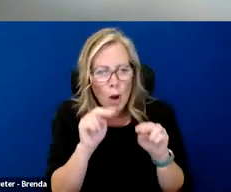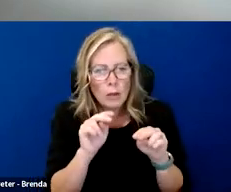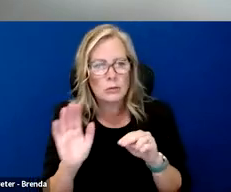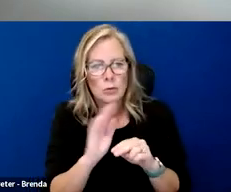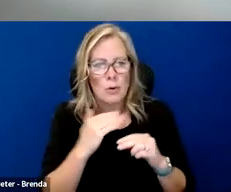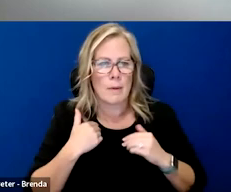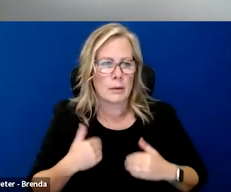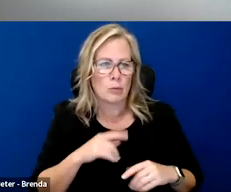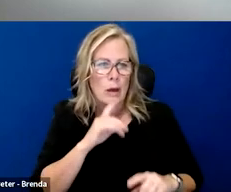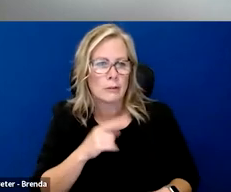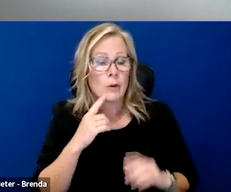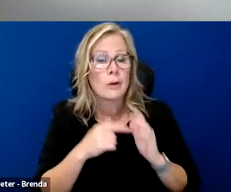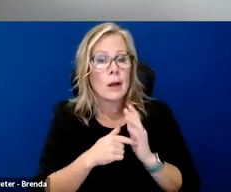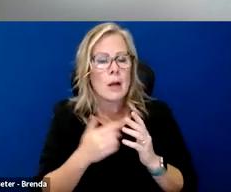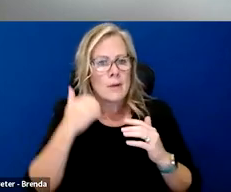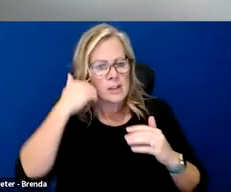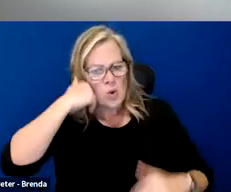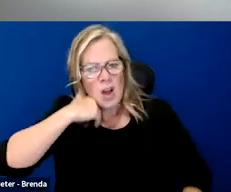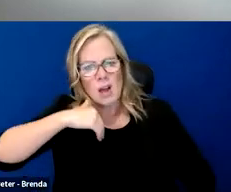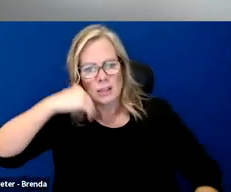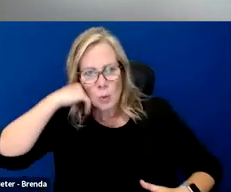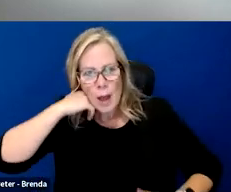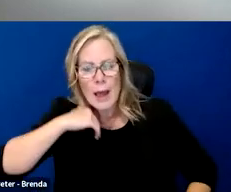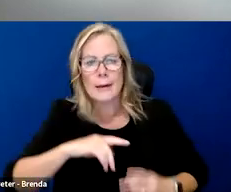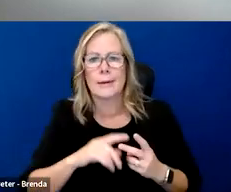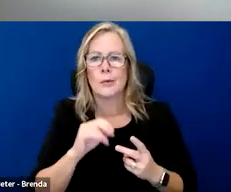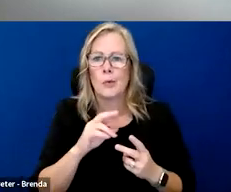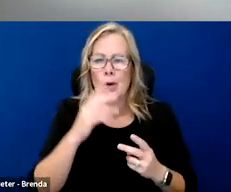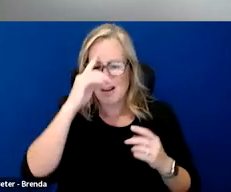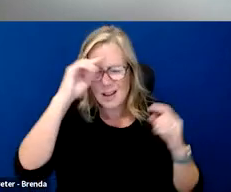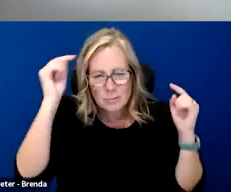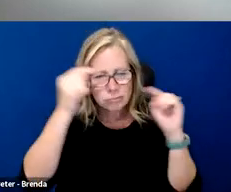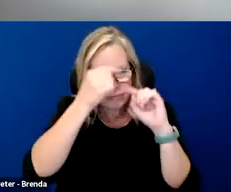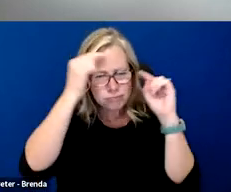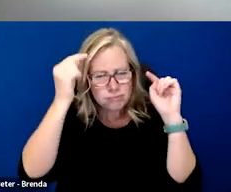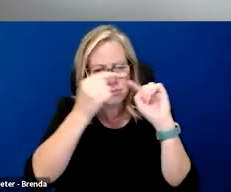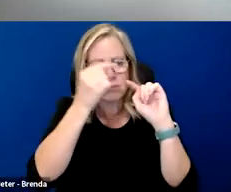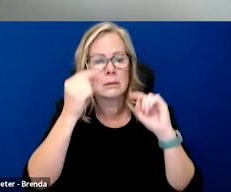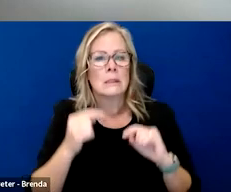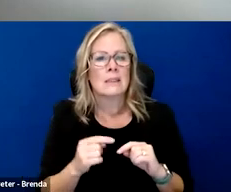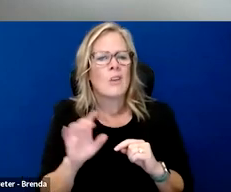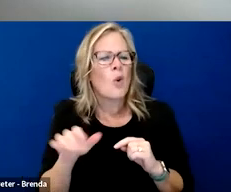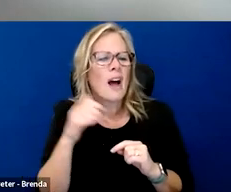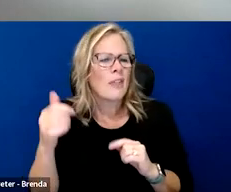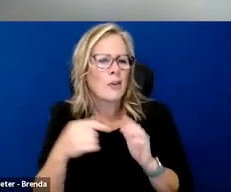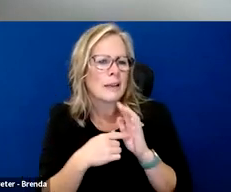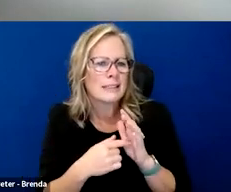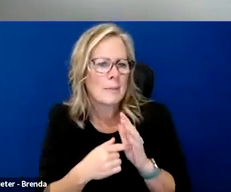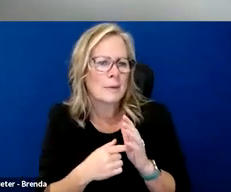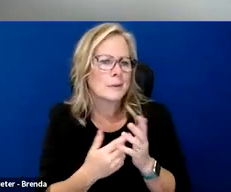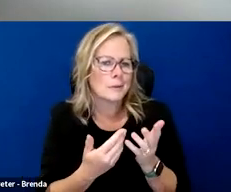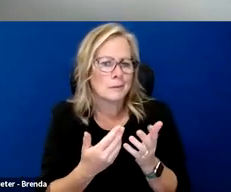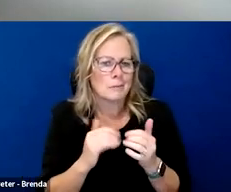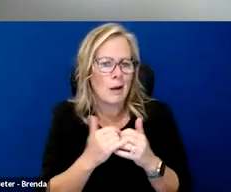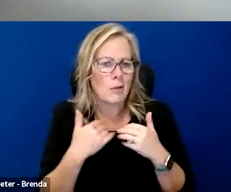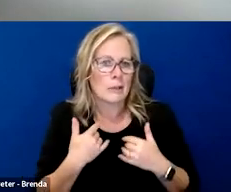heavy sweating, some of those symptoms of heat illness or heat exhaustion that I described, those are signs to either increase the measures that